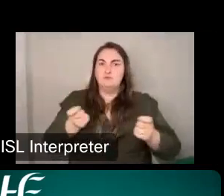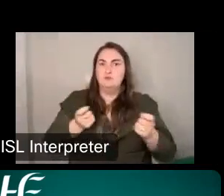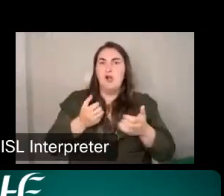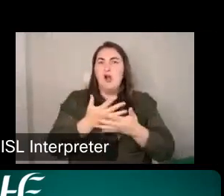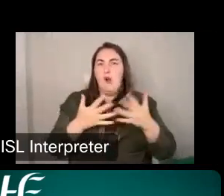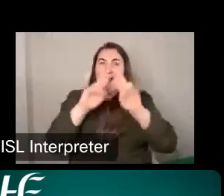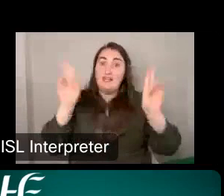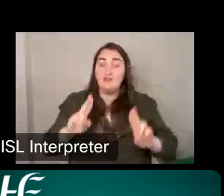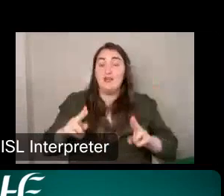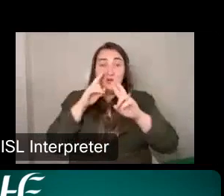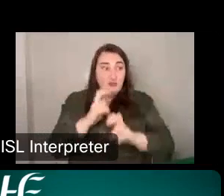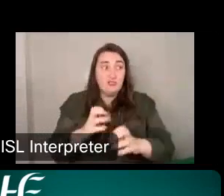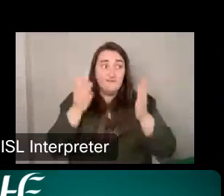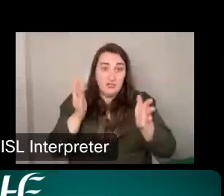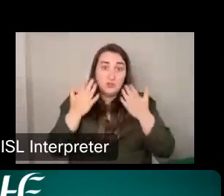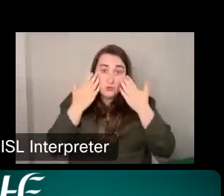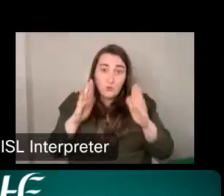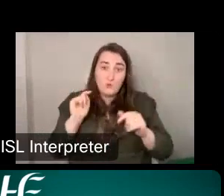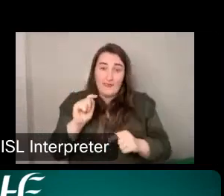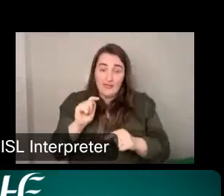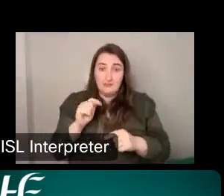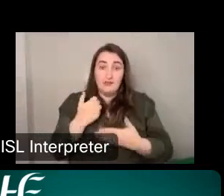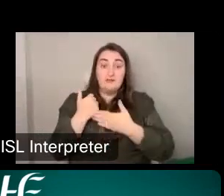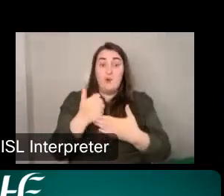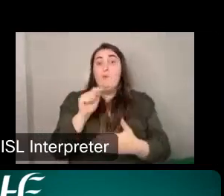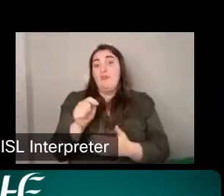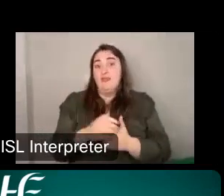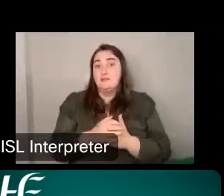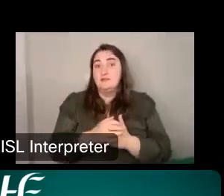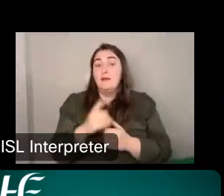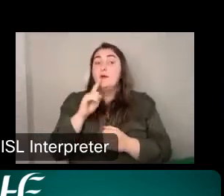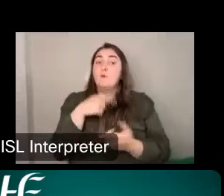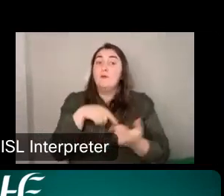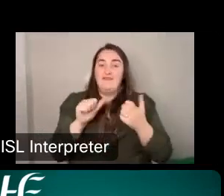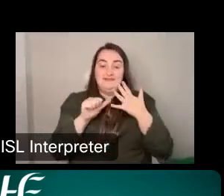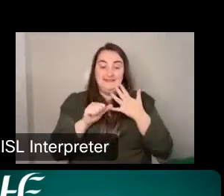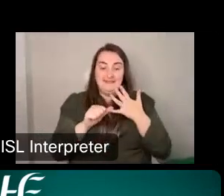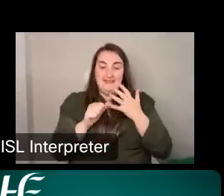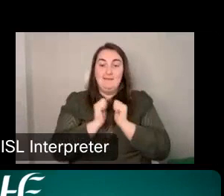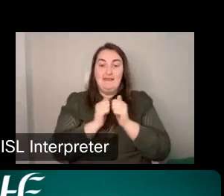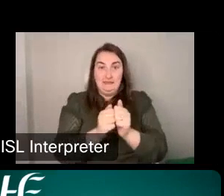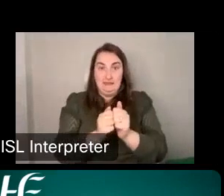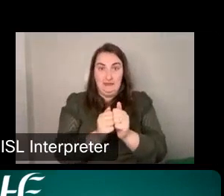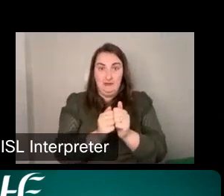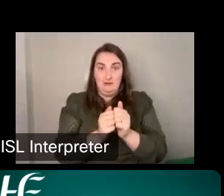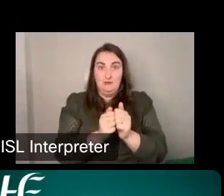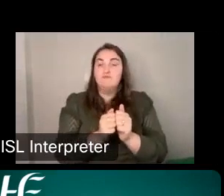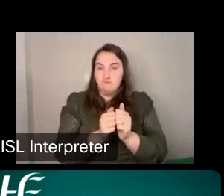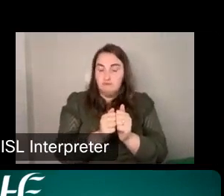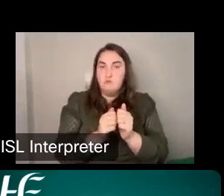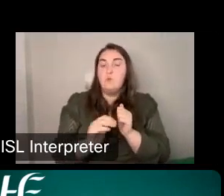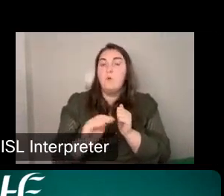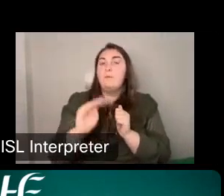will show that and support that view. We have a 6 session per issue model. What that means